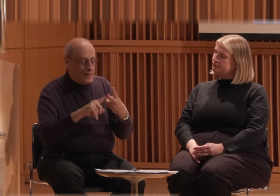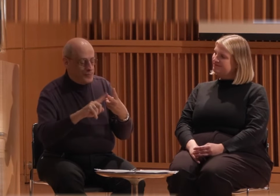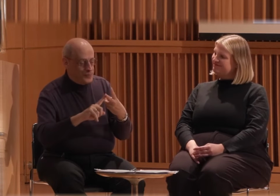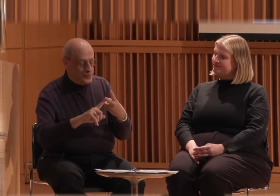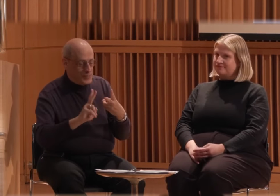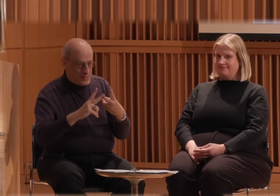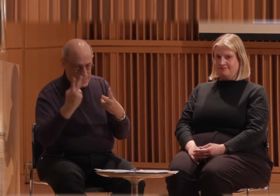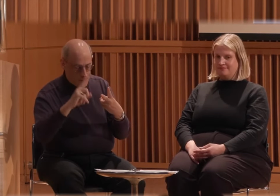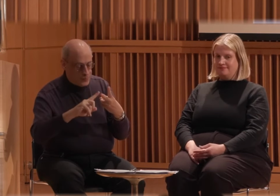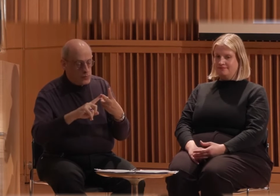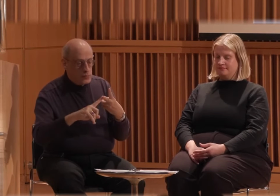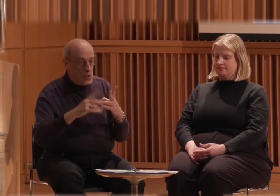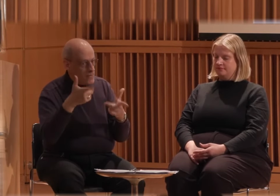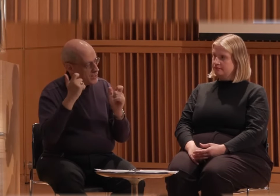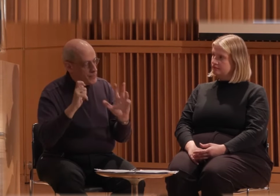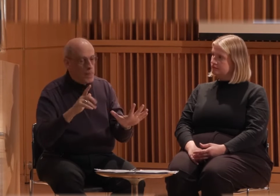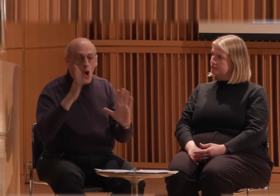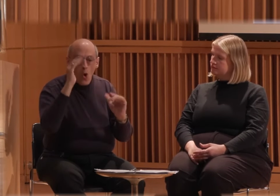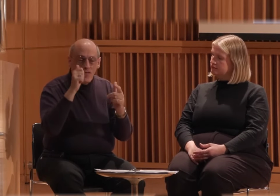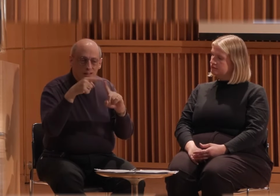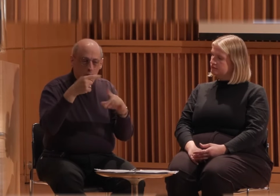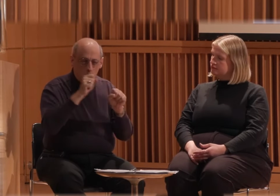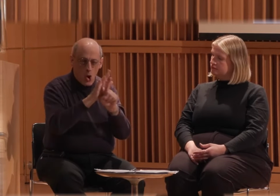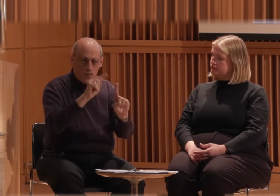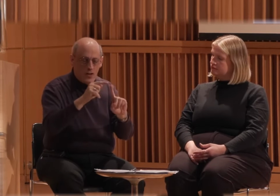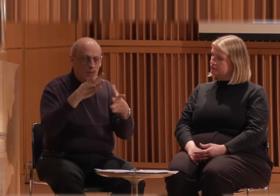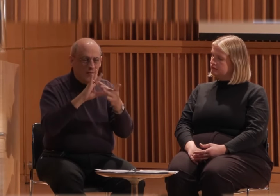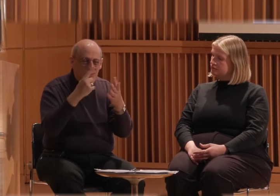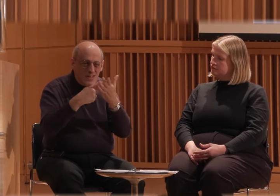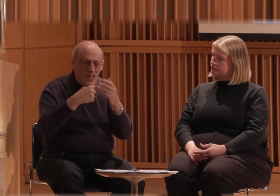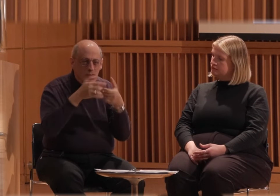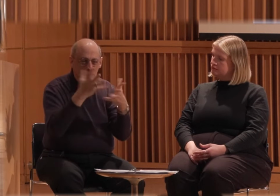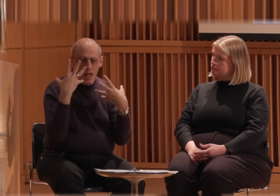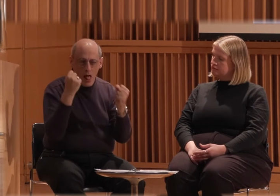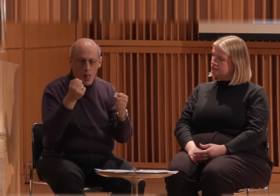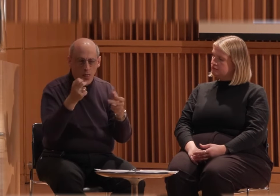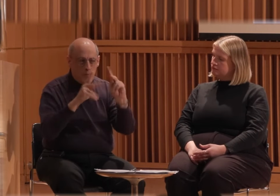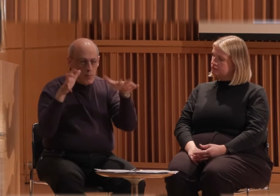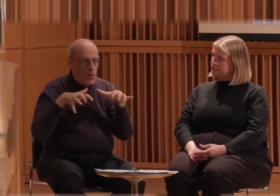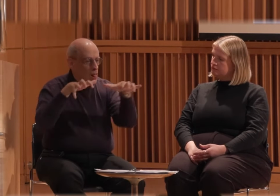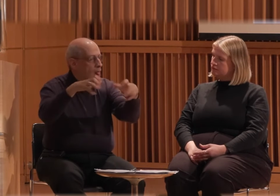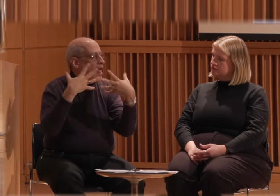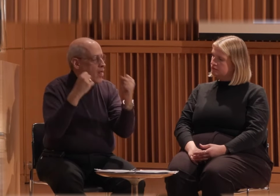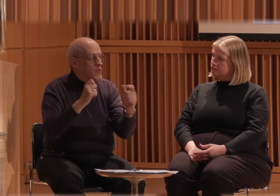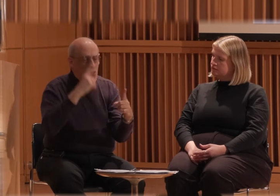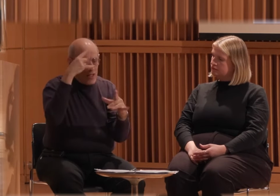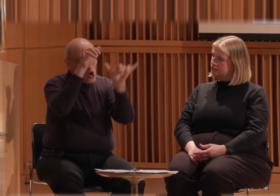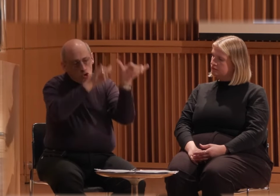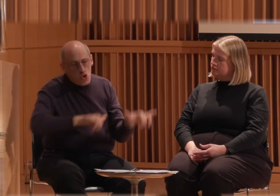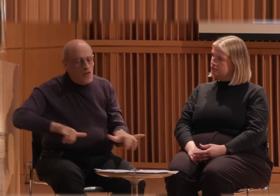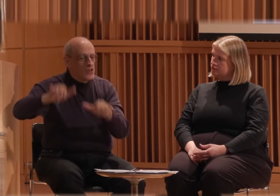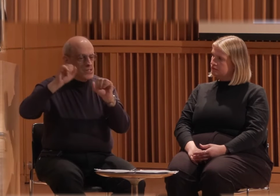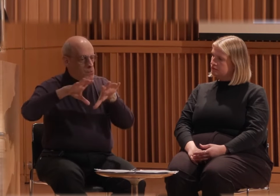quickly, I hope with COVID that when we talk about public health or population health, we don't think of it as a universal